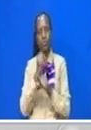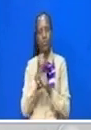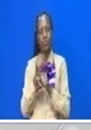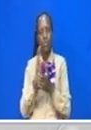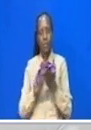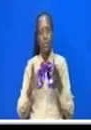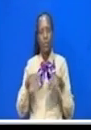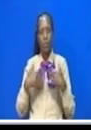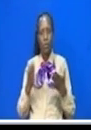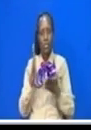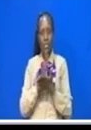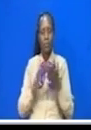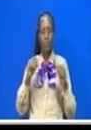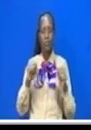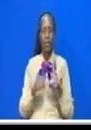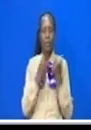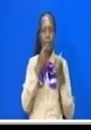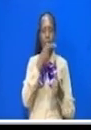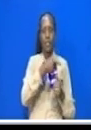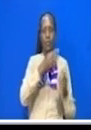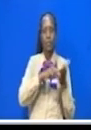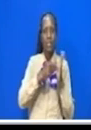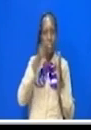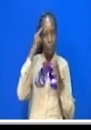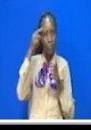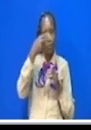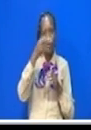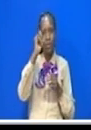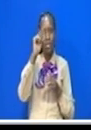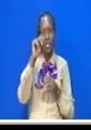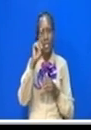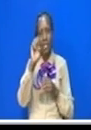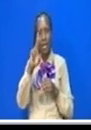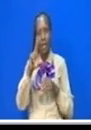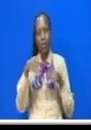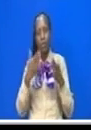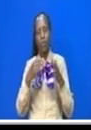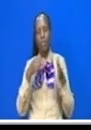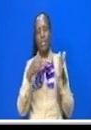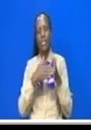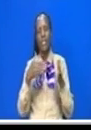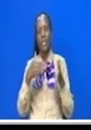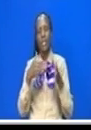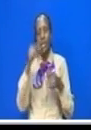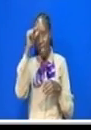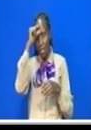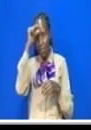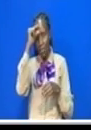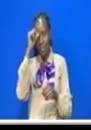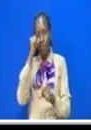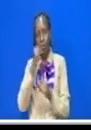something to happen. Remember, we were looking at challenges that hinder government